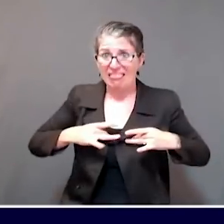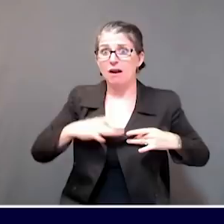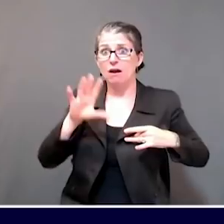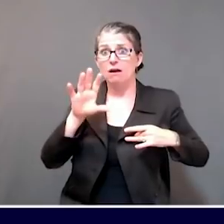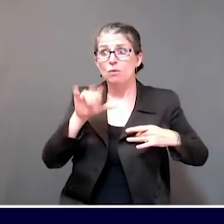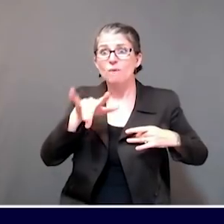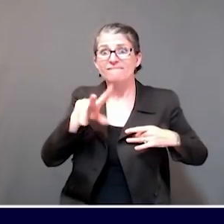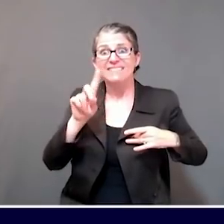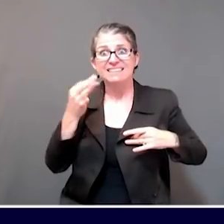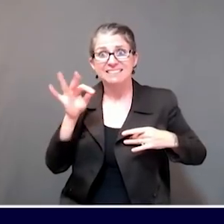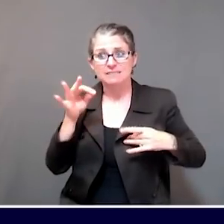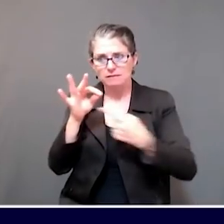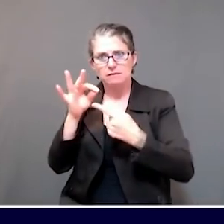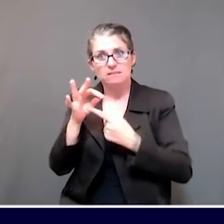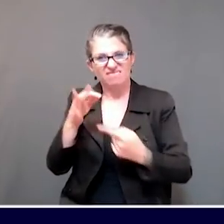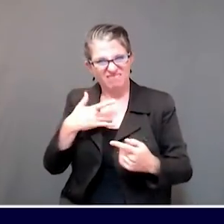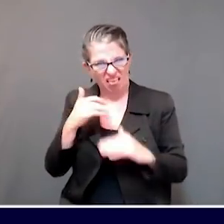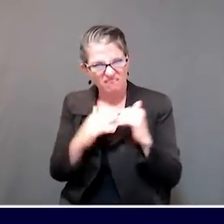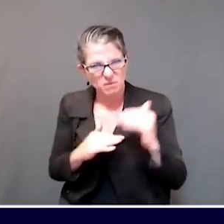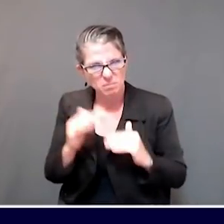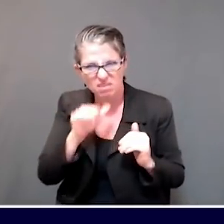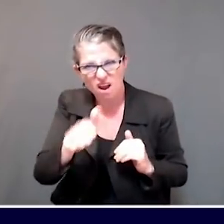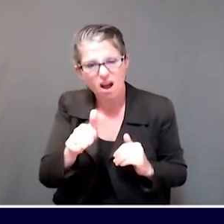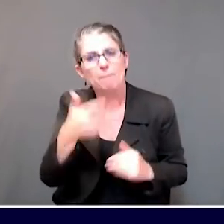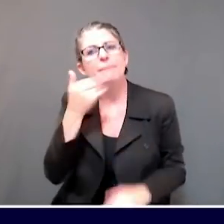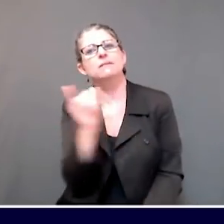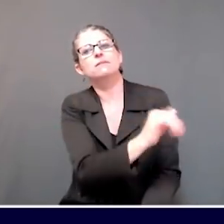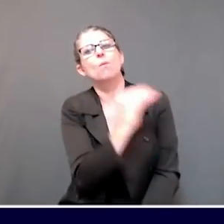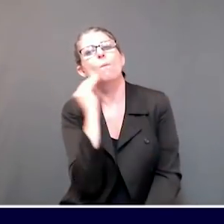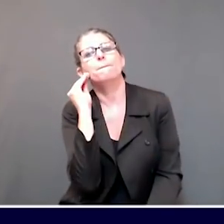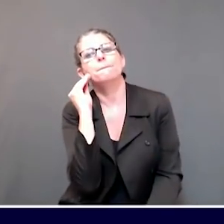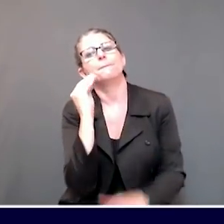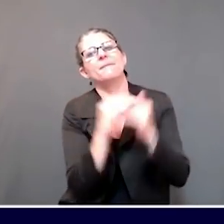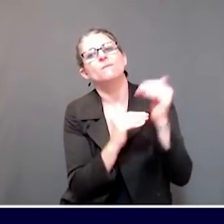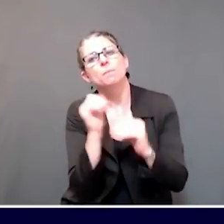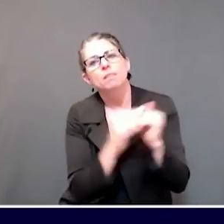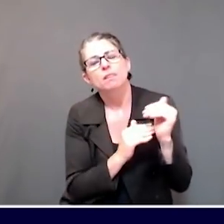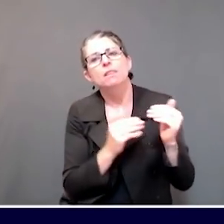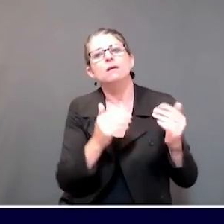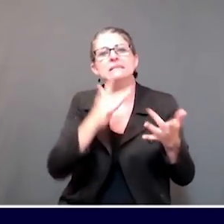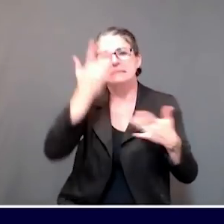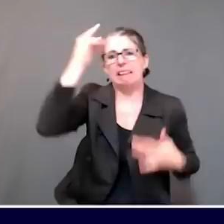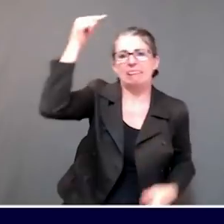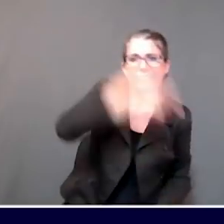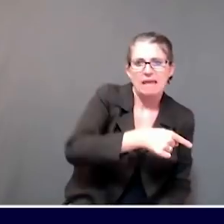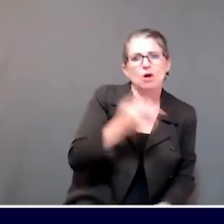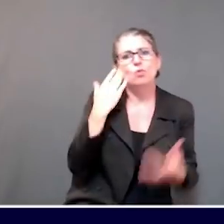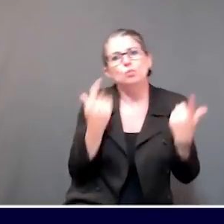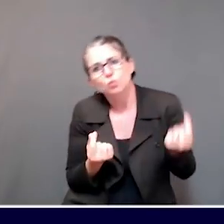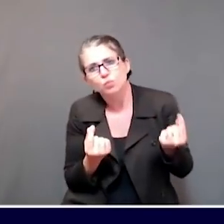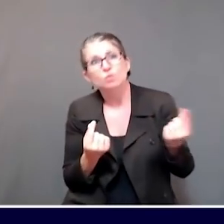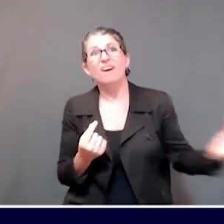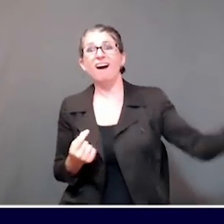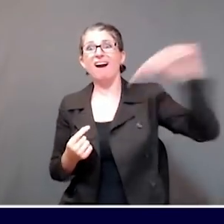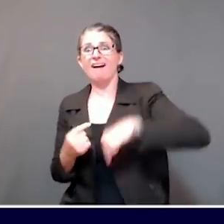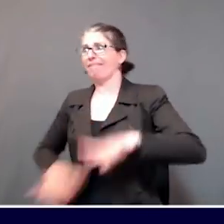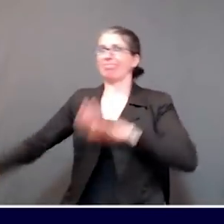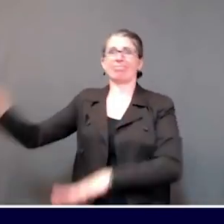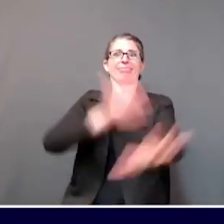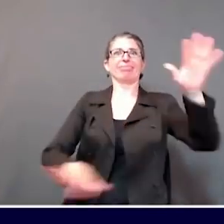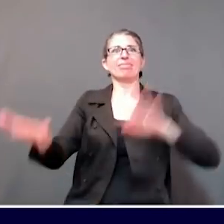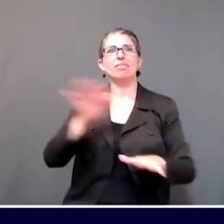basic rule. People are on the lookout to be protective of themselves and other visitors and businesses as